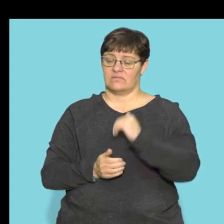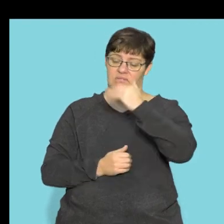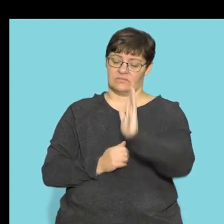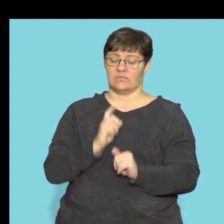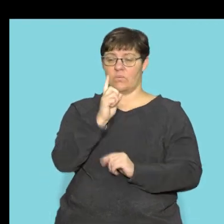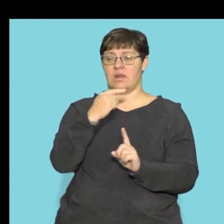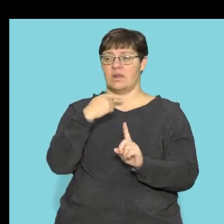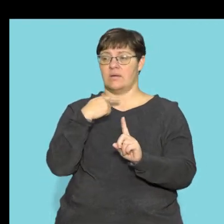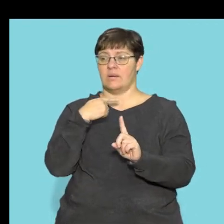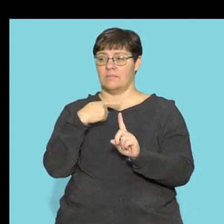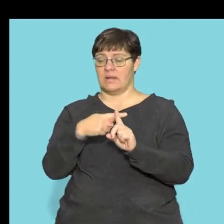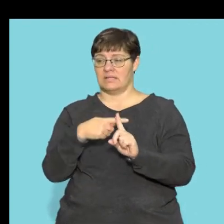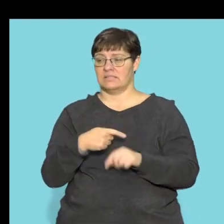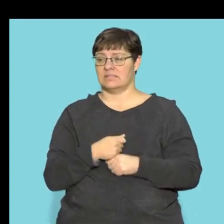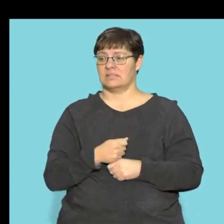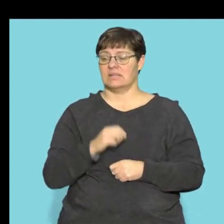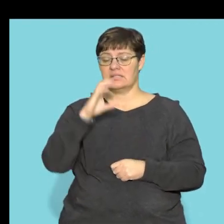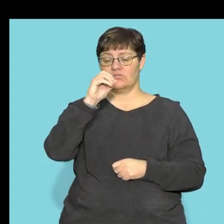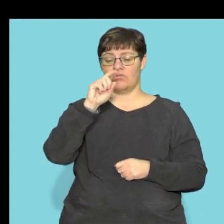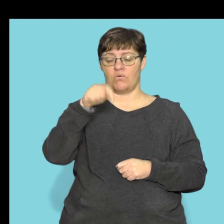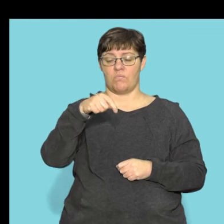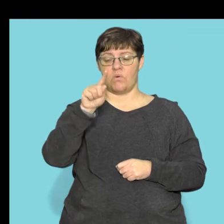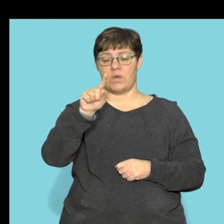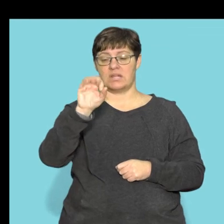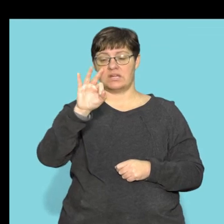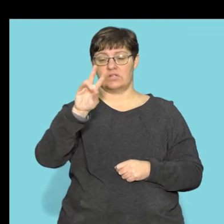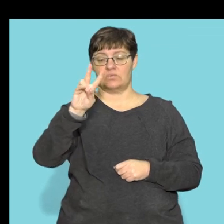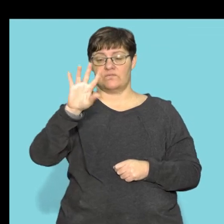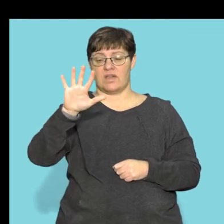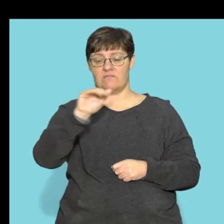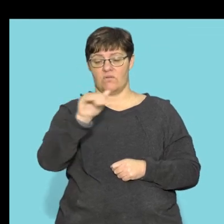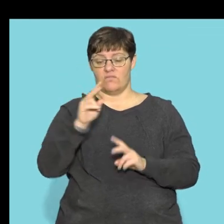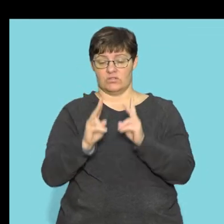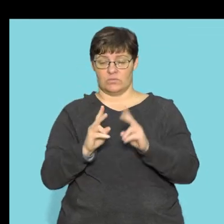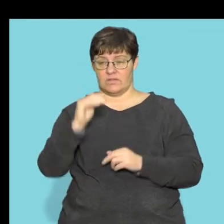and 25 cents into 1 plus